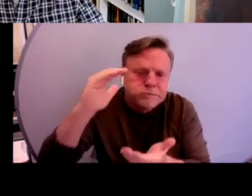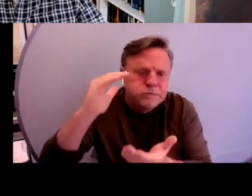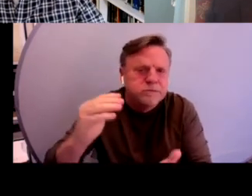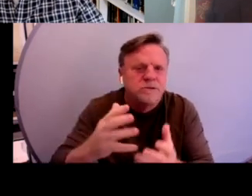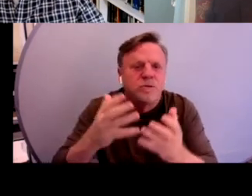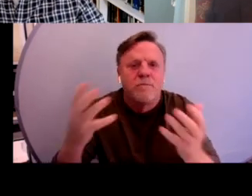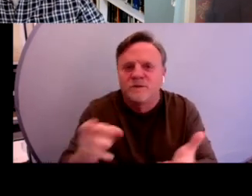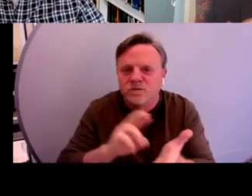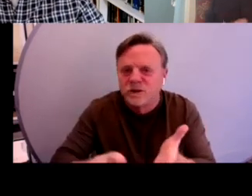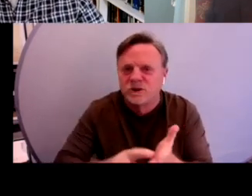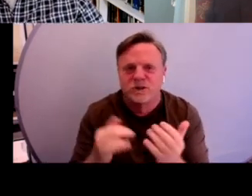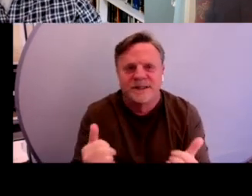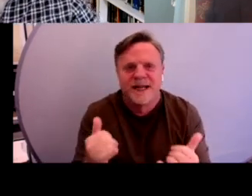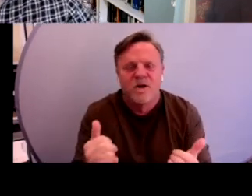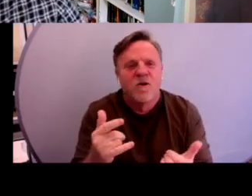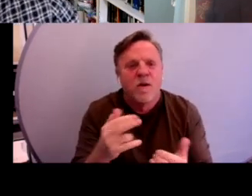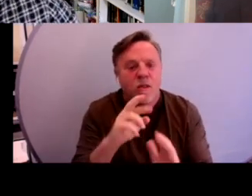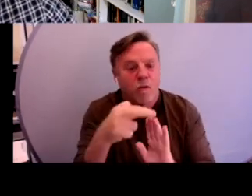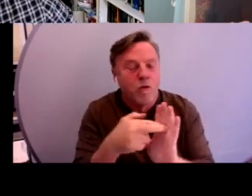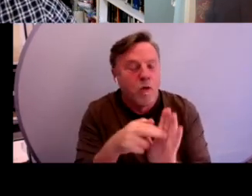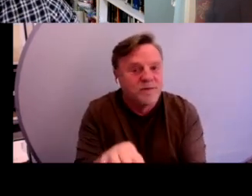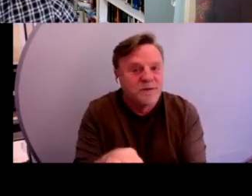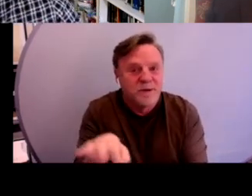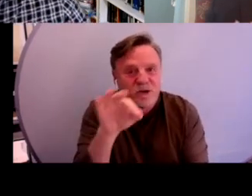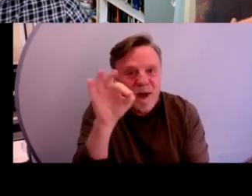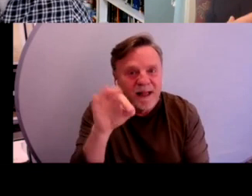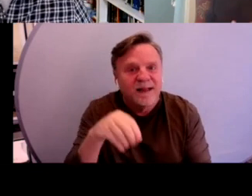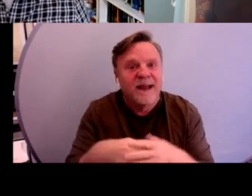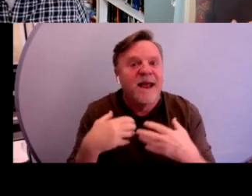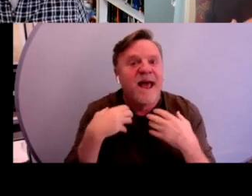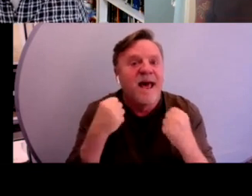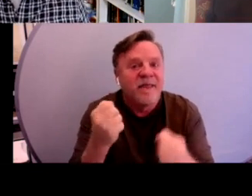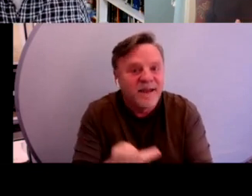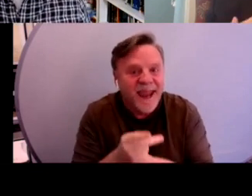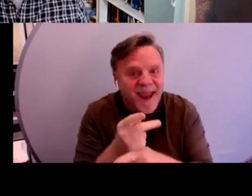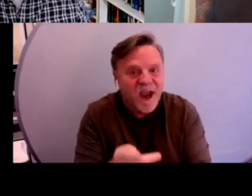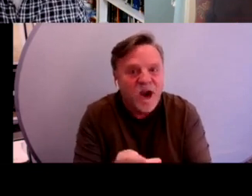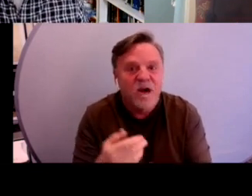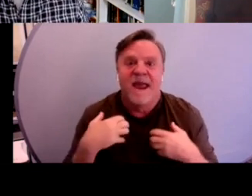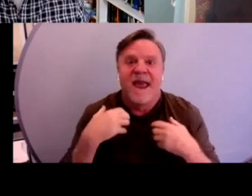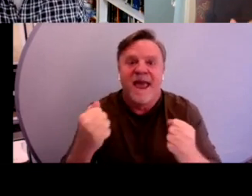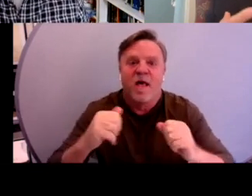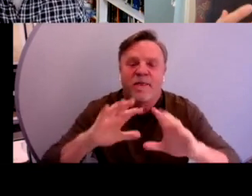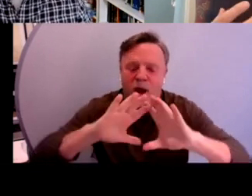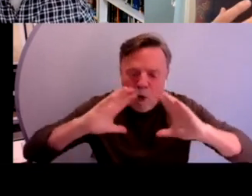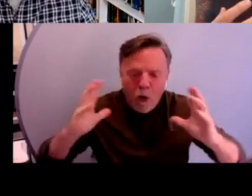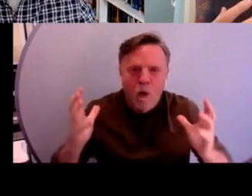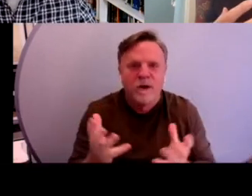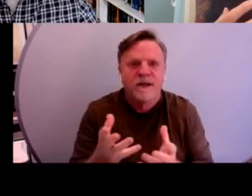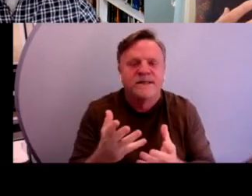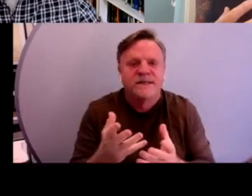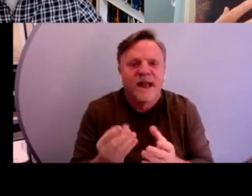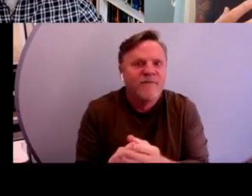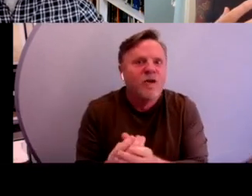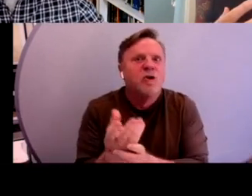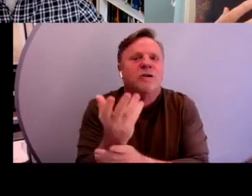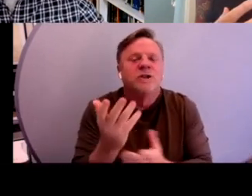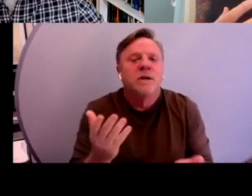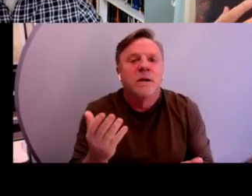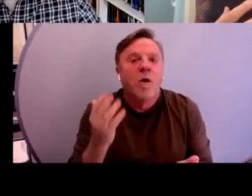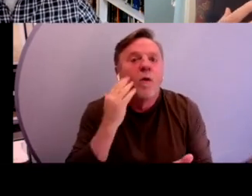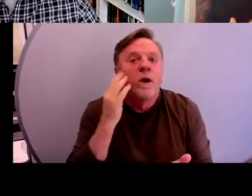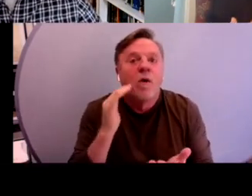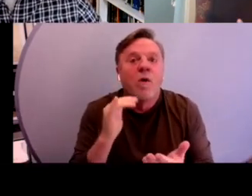these days in the role of spirituality in healthcare and health and wholeness and flourishing. We know that it has